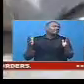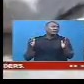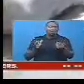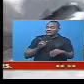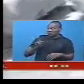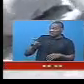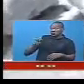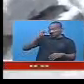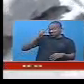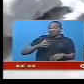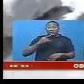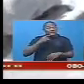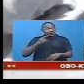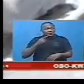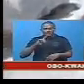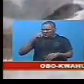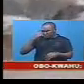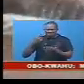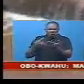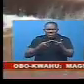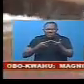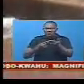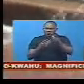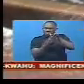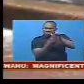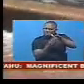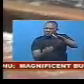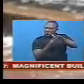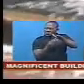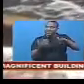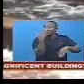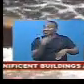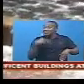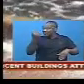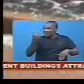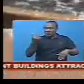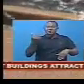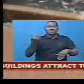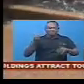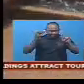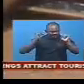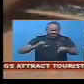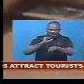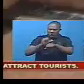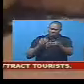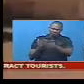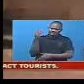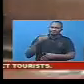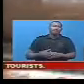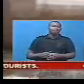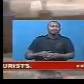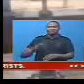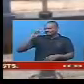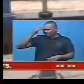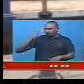is a proposal under consideration by the government to desilt the dam to enable it produce water at full capacity. Alhaji